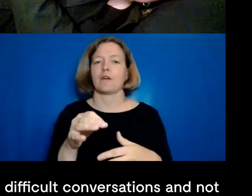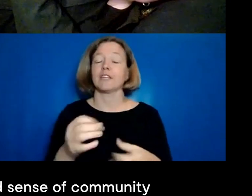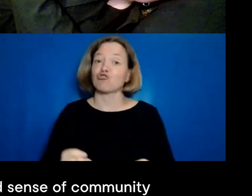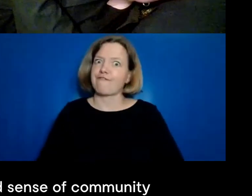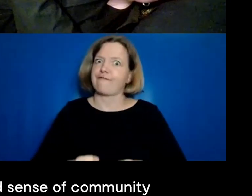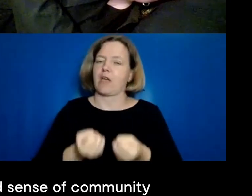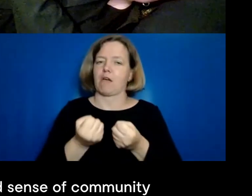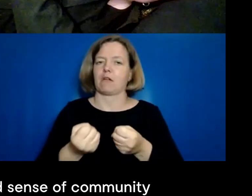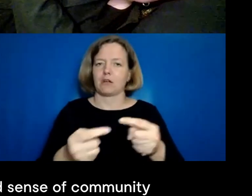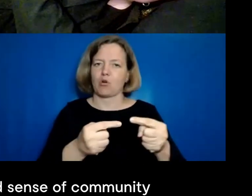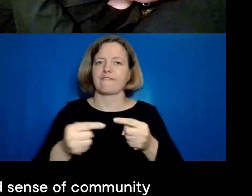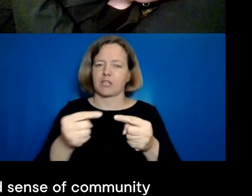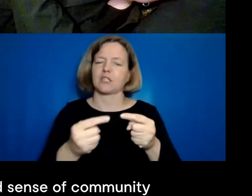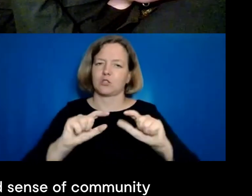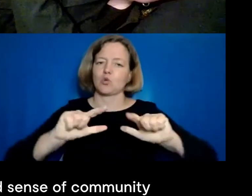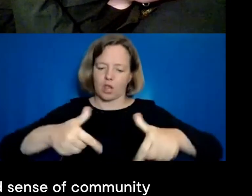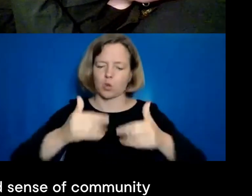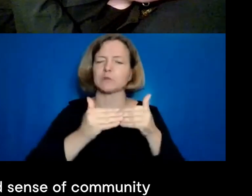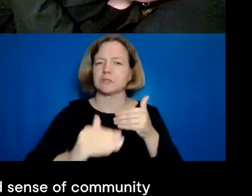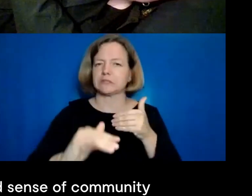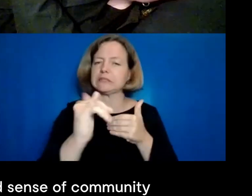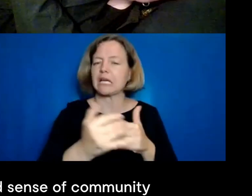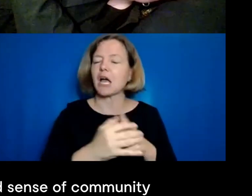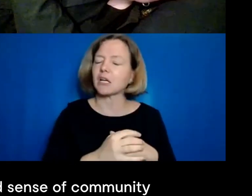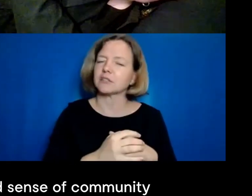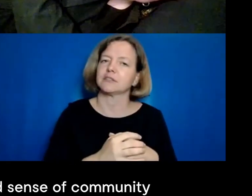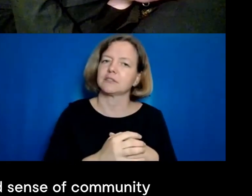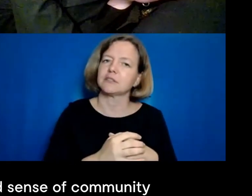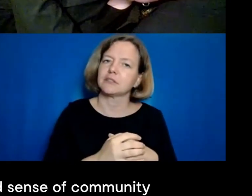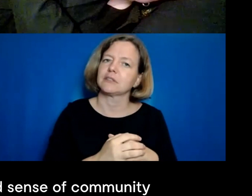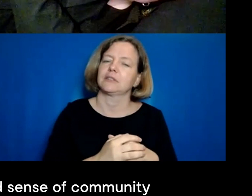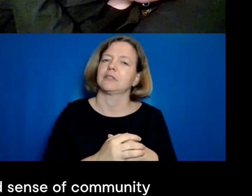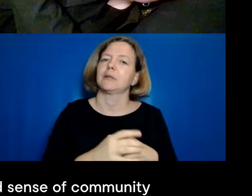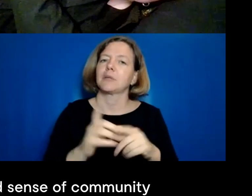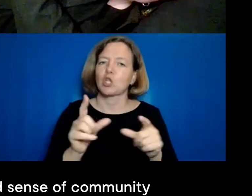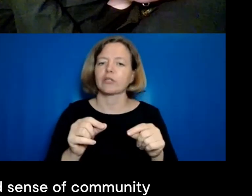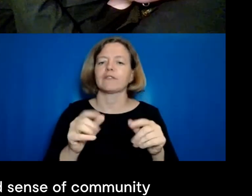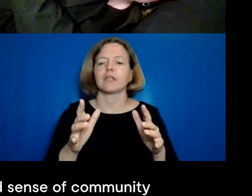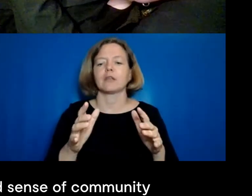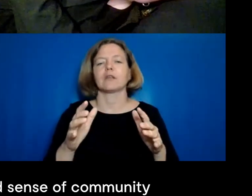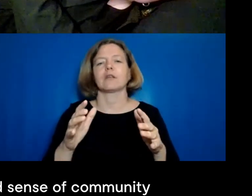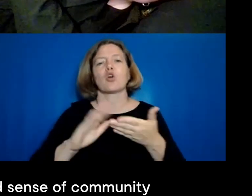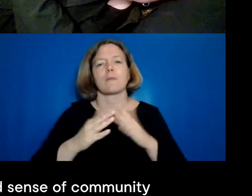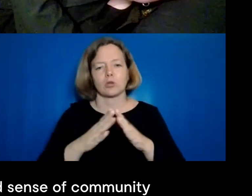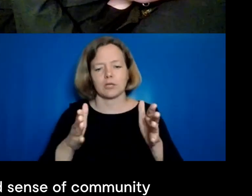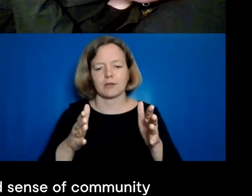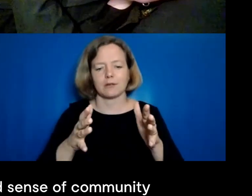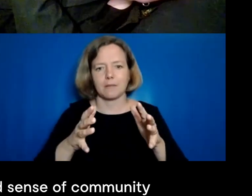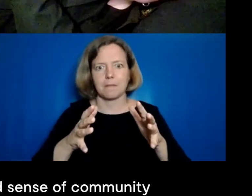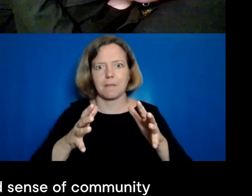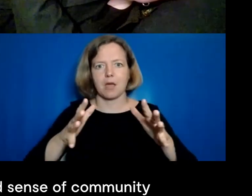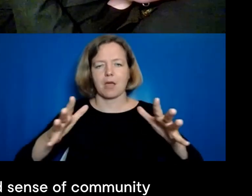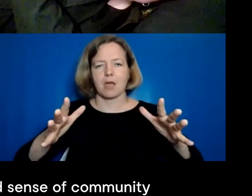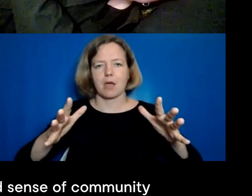because I think, yeah, a broad sense of community and coalitions